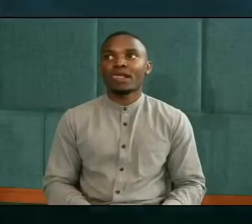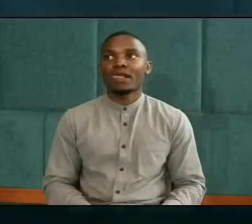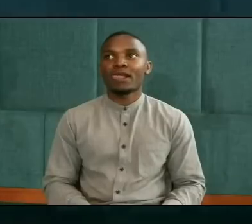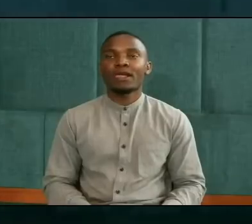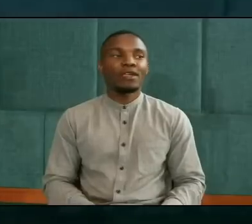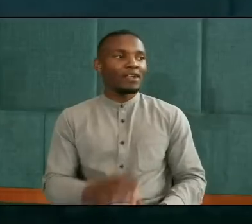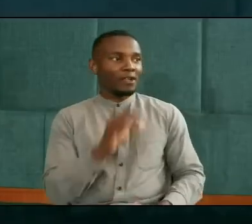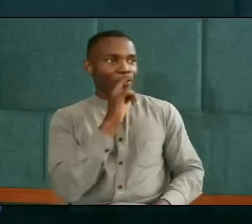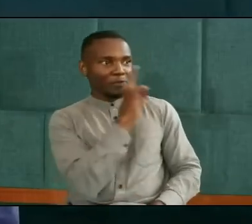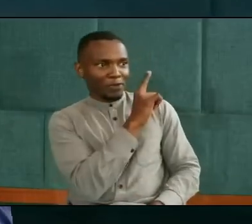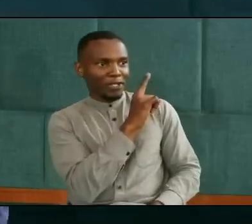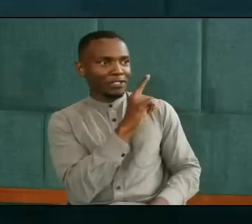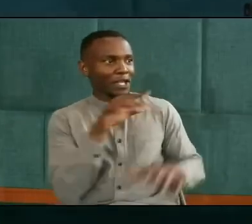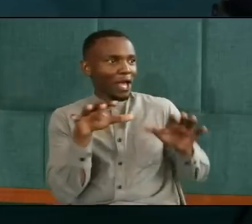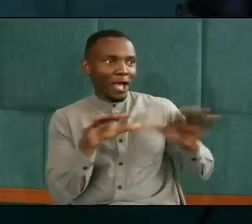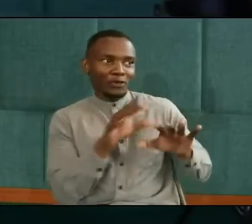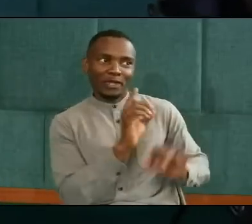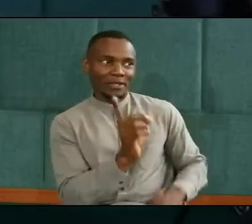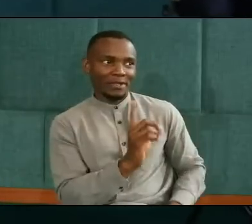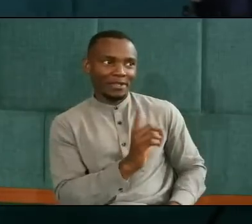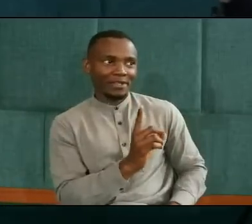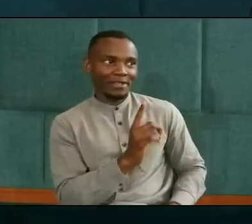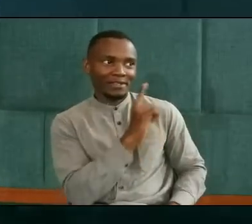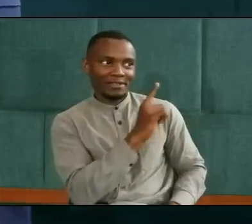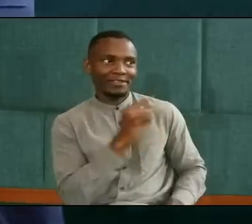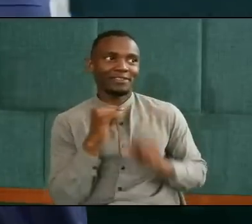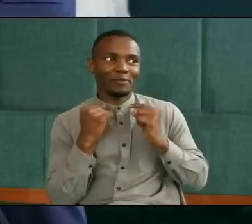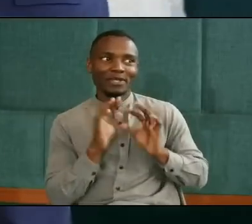That's not the earthquake.